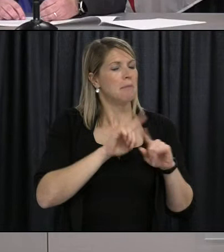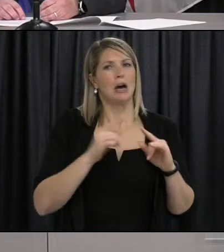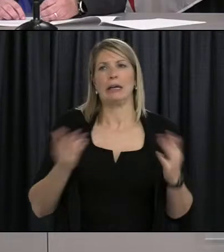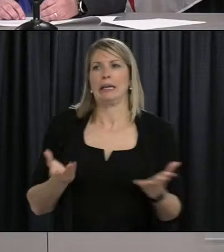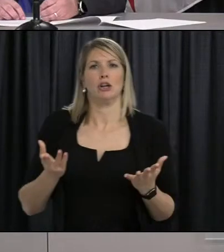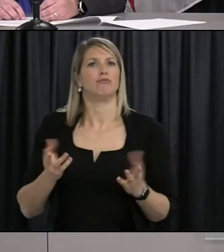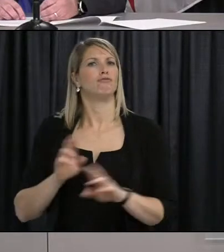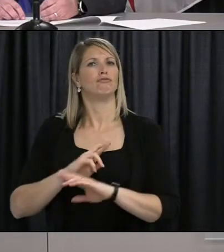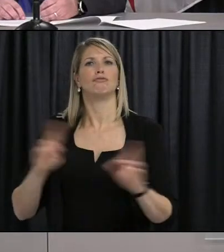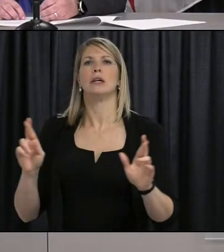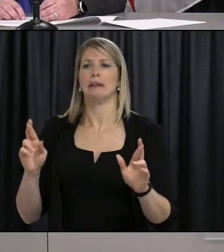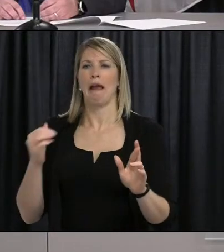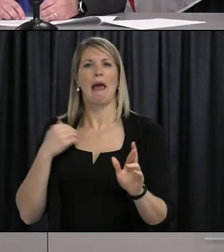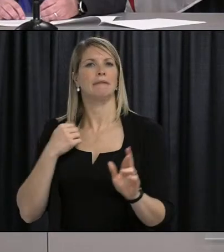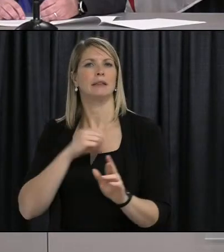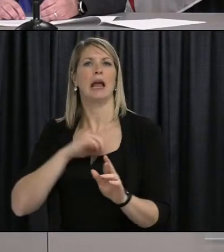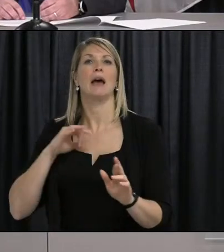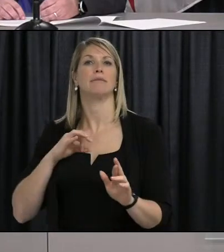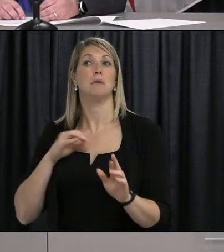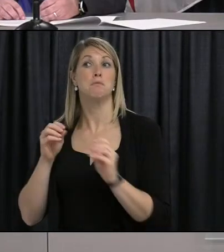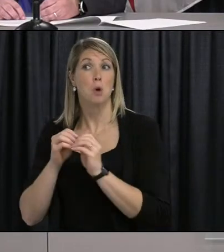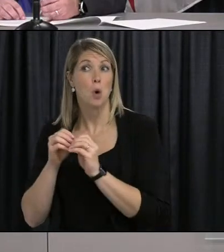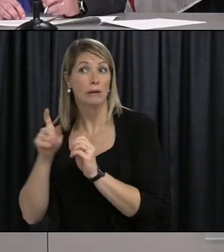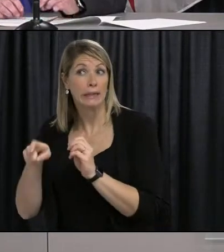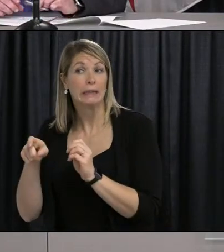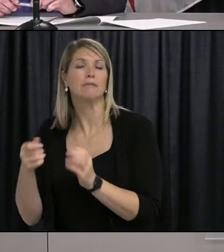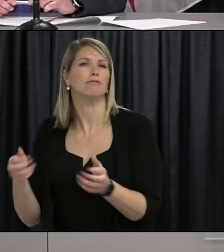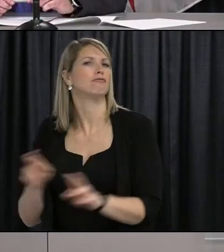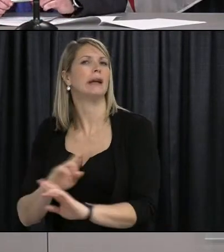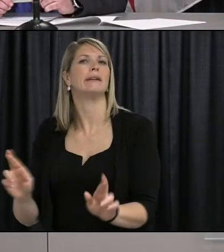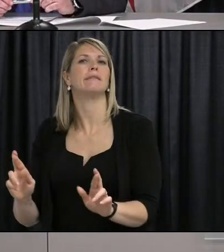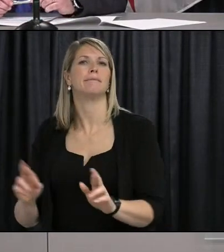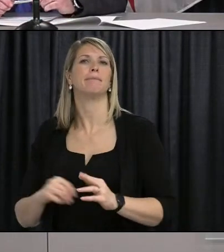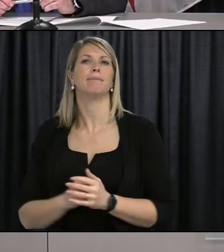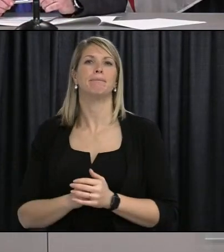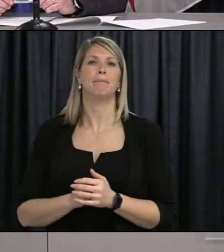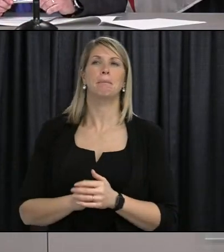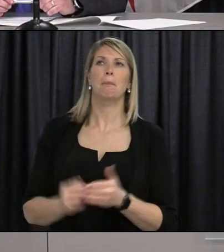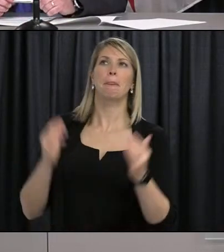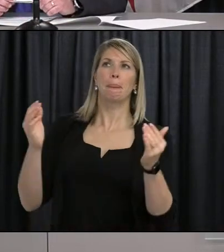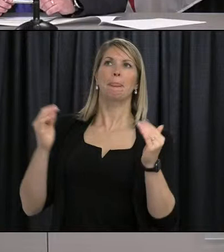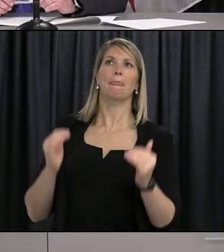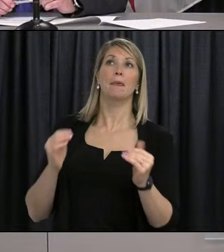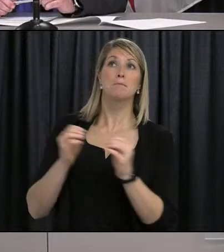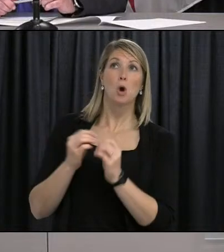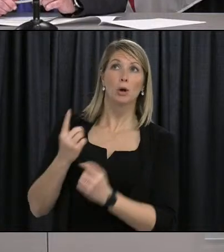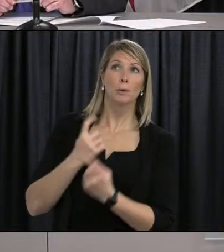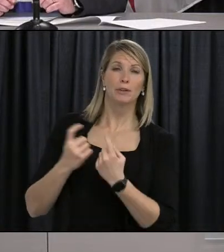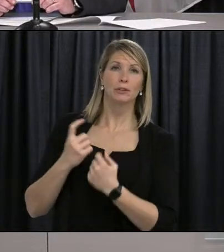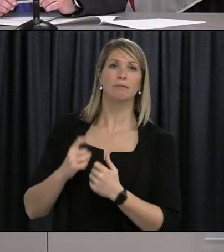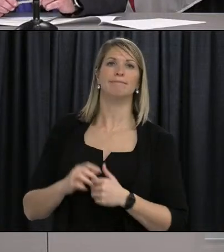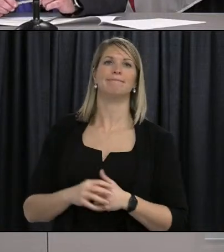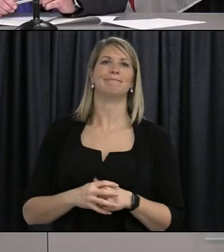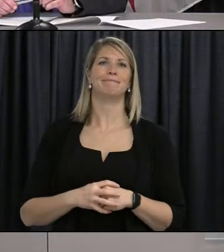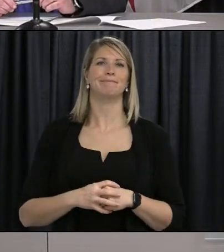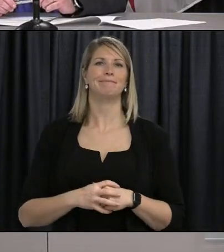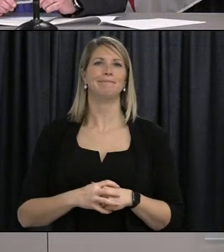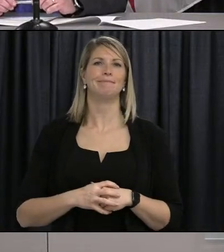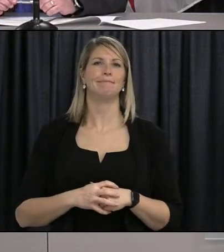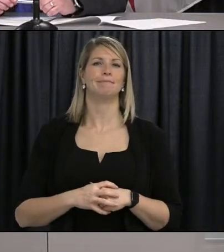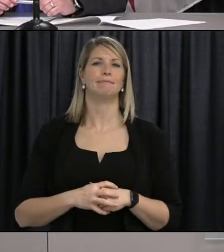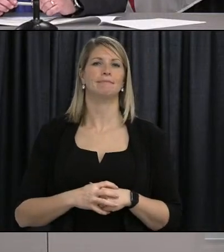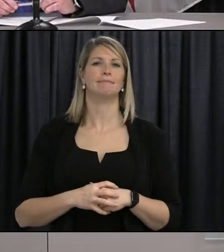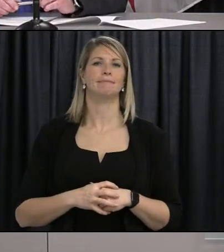Okay, thanks. Brian Callahan, do you have any final questions? Yes, thank you. I didn't catch the entirety of the